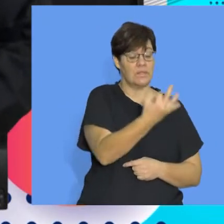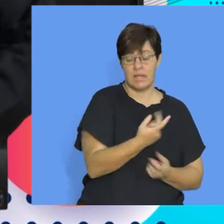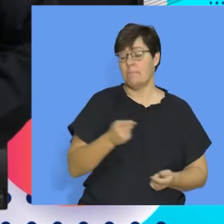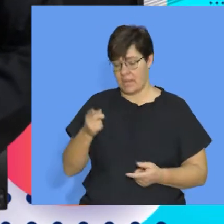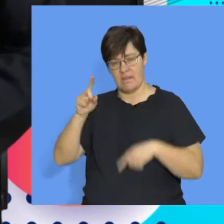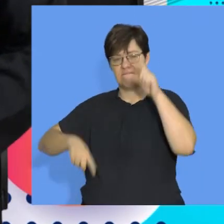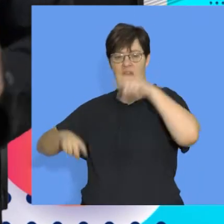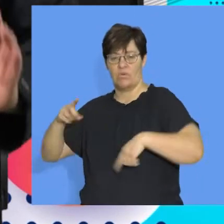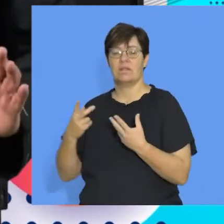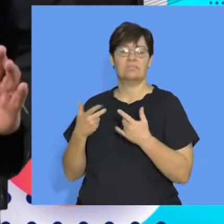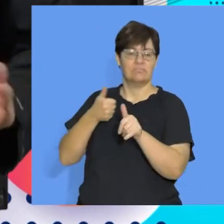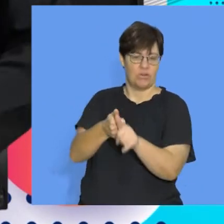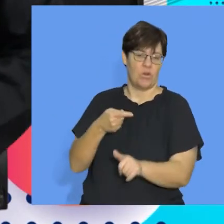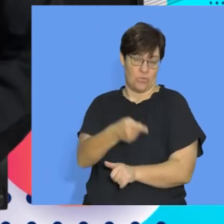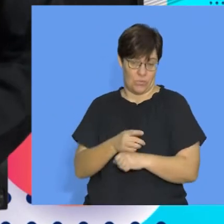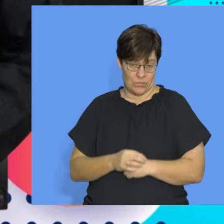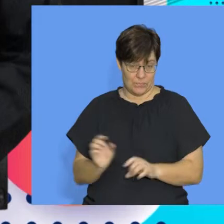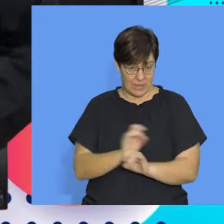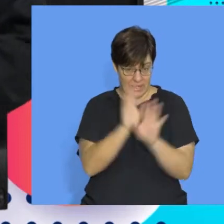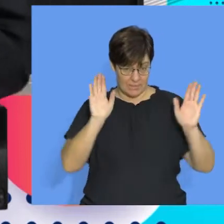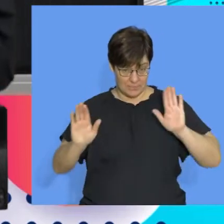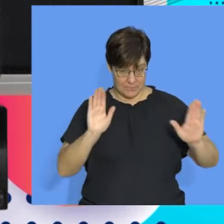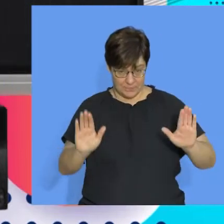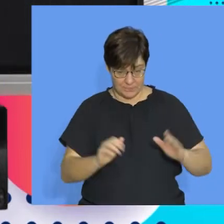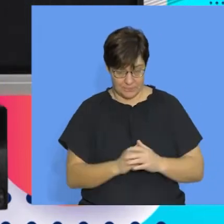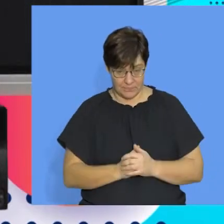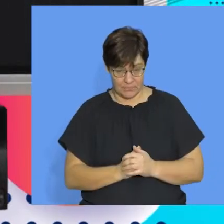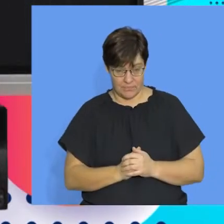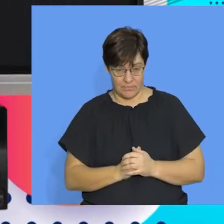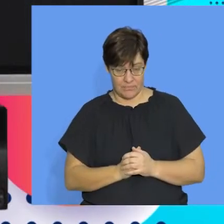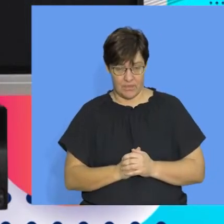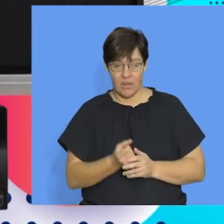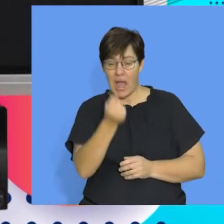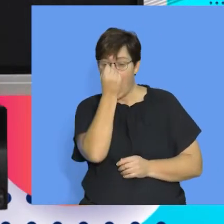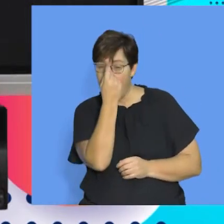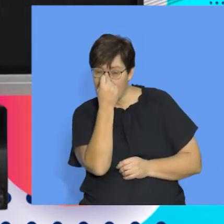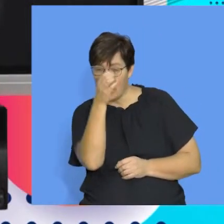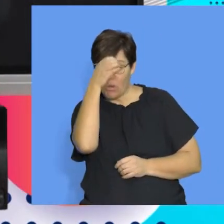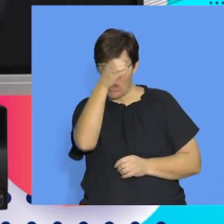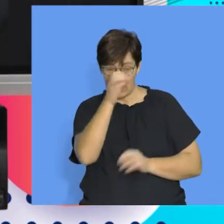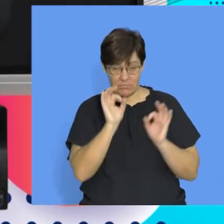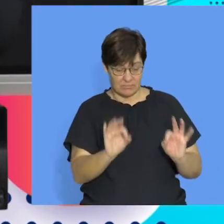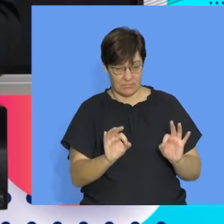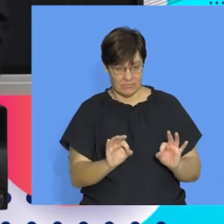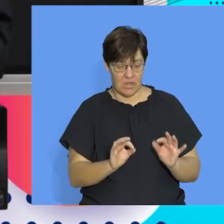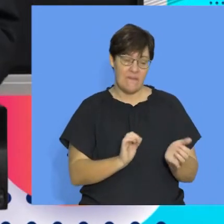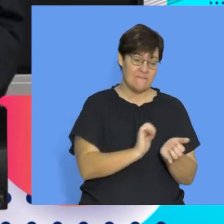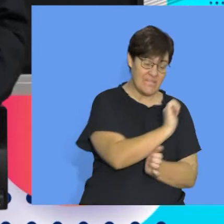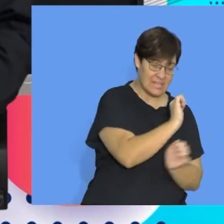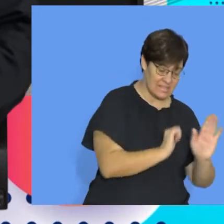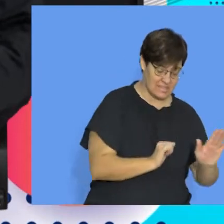being produced. Clear? Okay, so now we have understood the concept of fixed cost